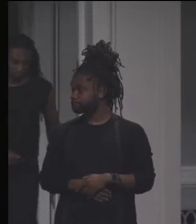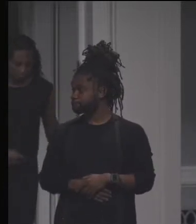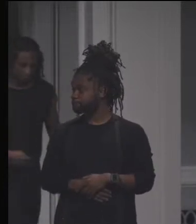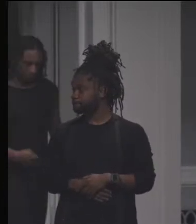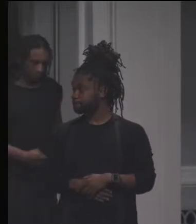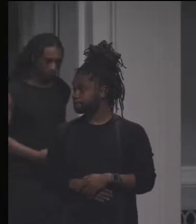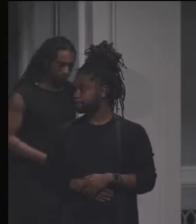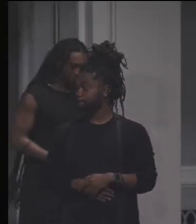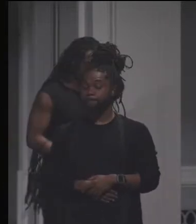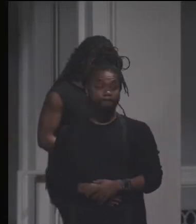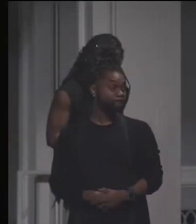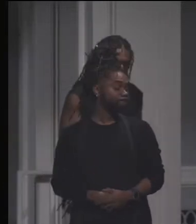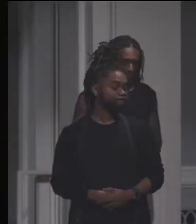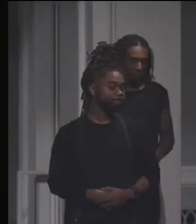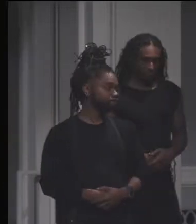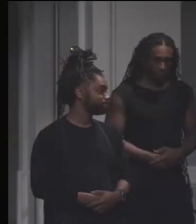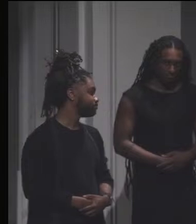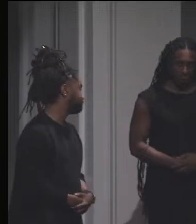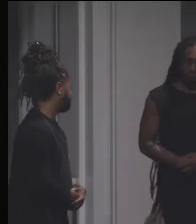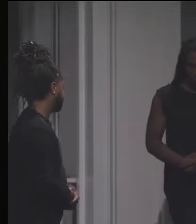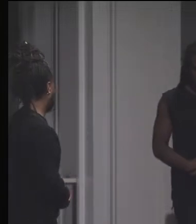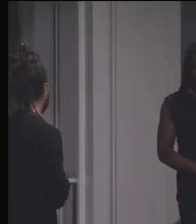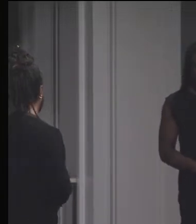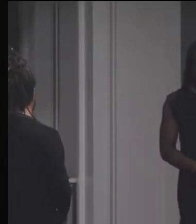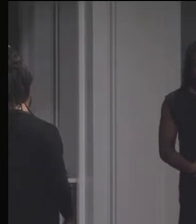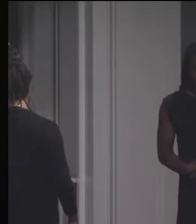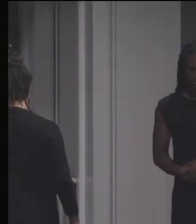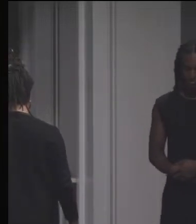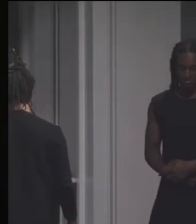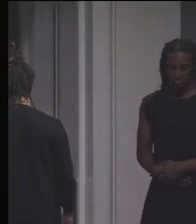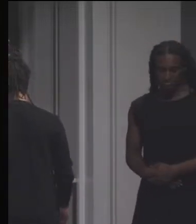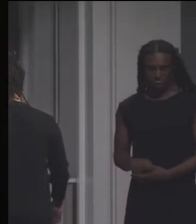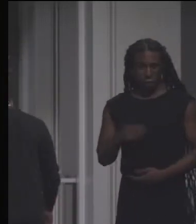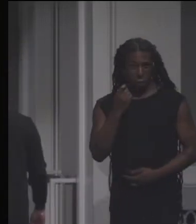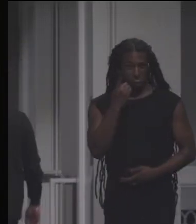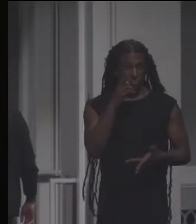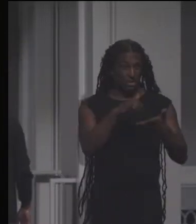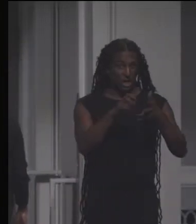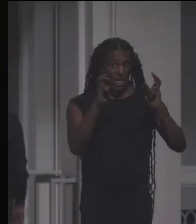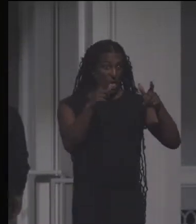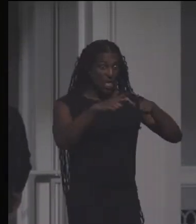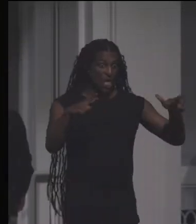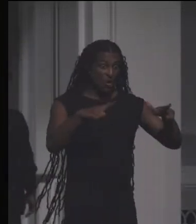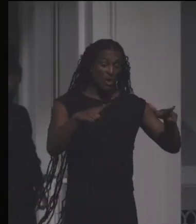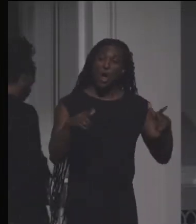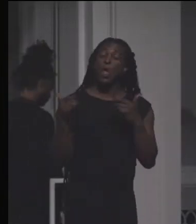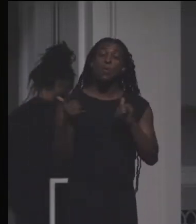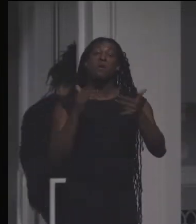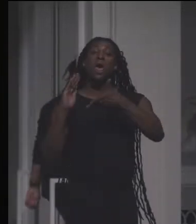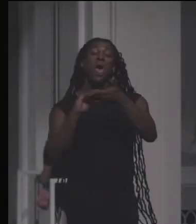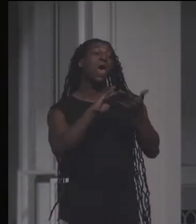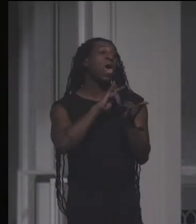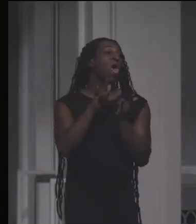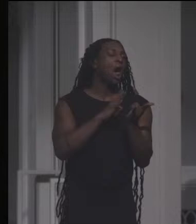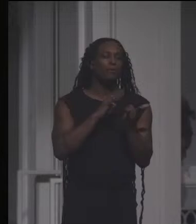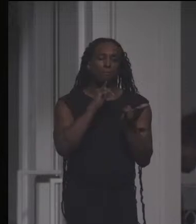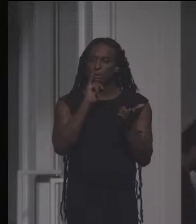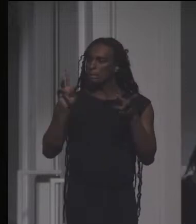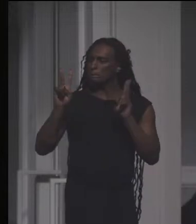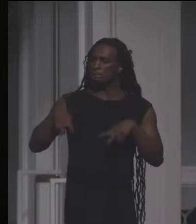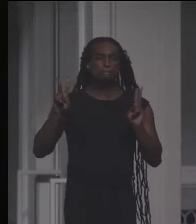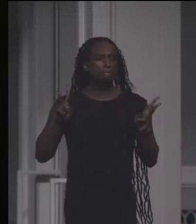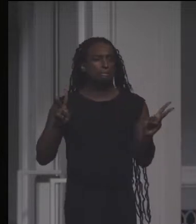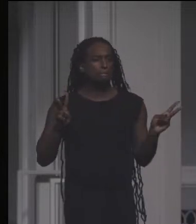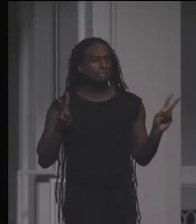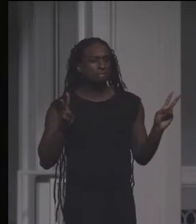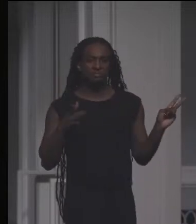So, the phrase playful mating with another woman is not exactly judgmental. It all sounds very